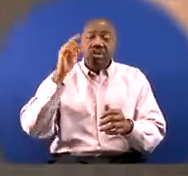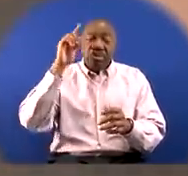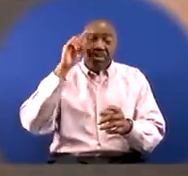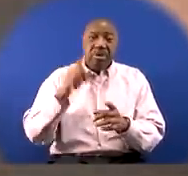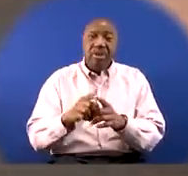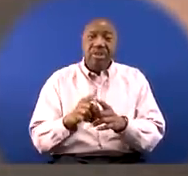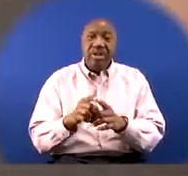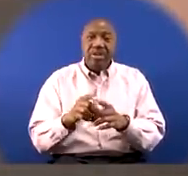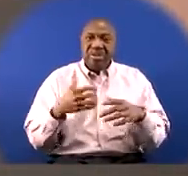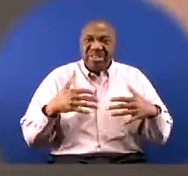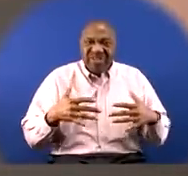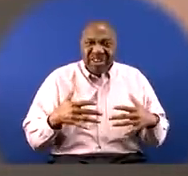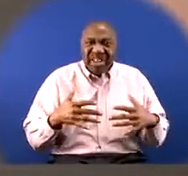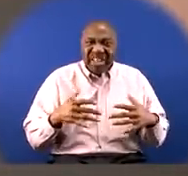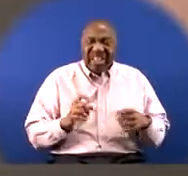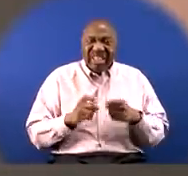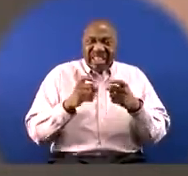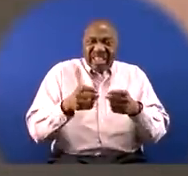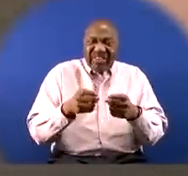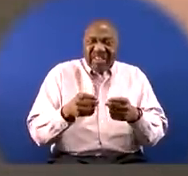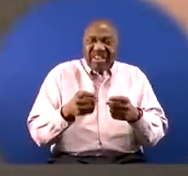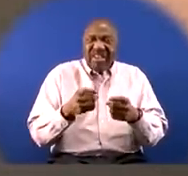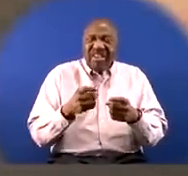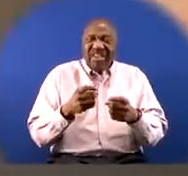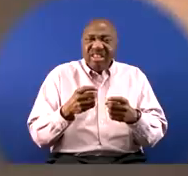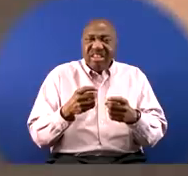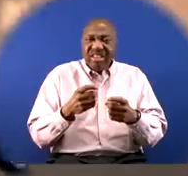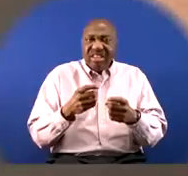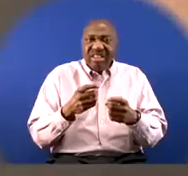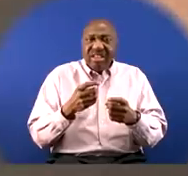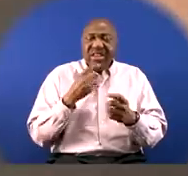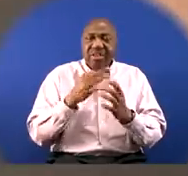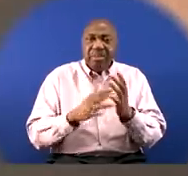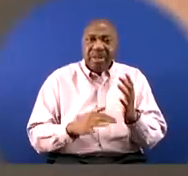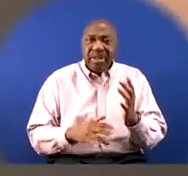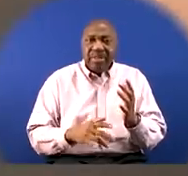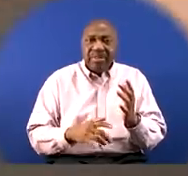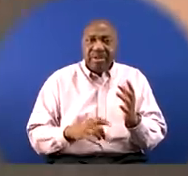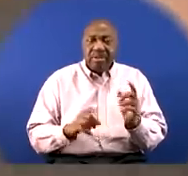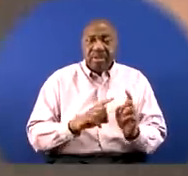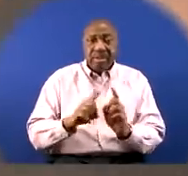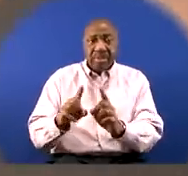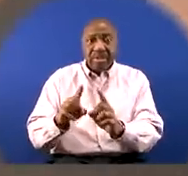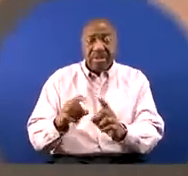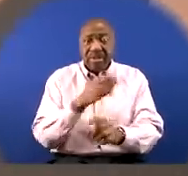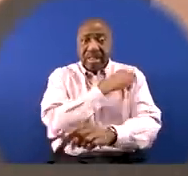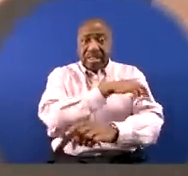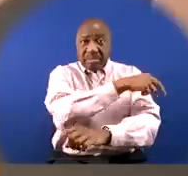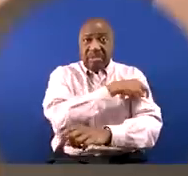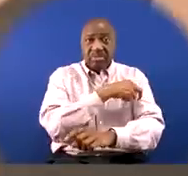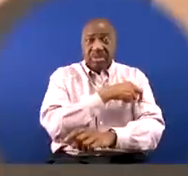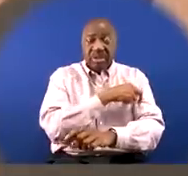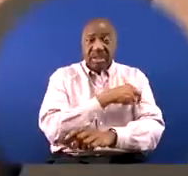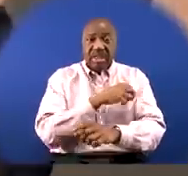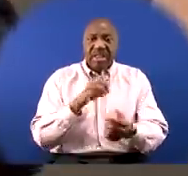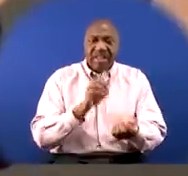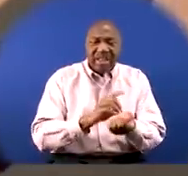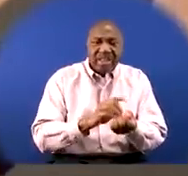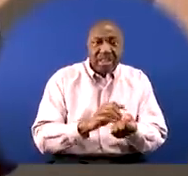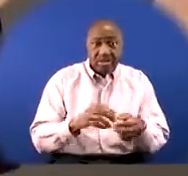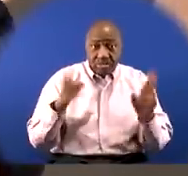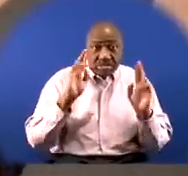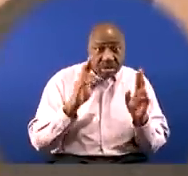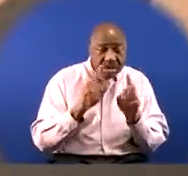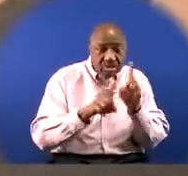he was afraid to give her his blood. When they got to the hospital, the doctor said, "Are you